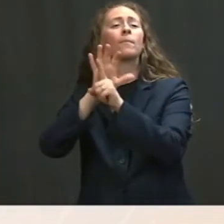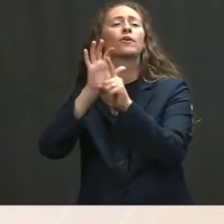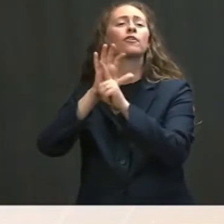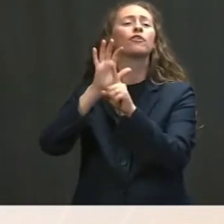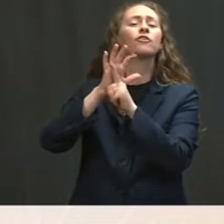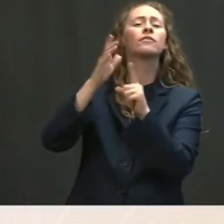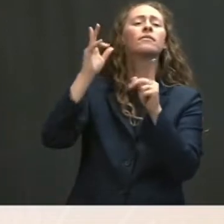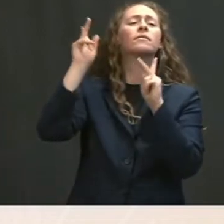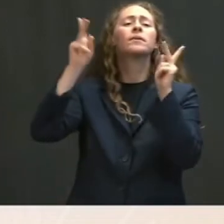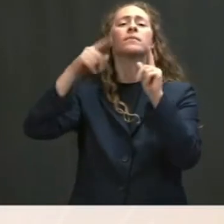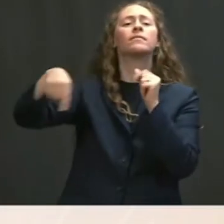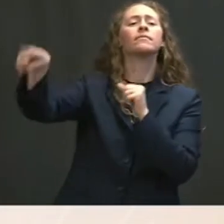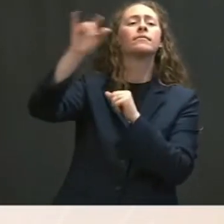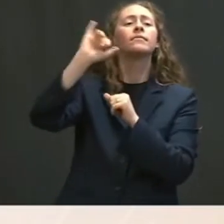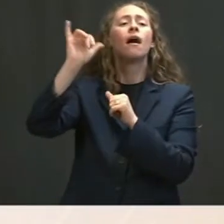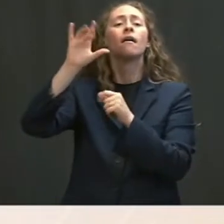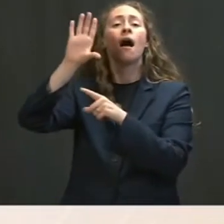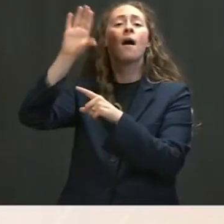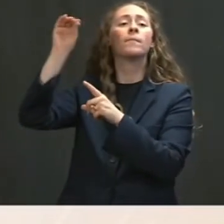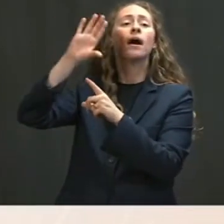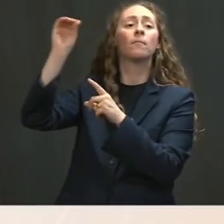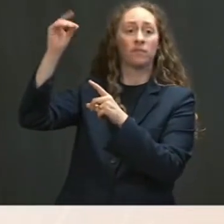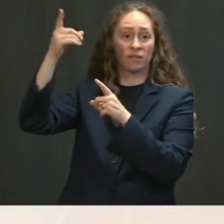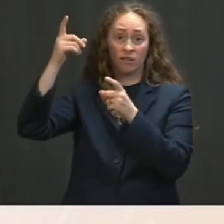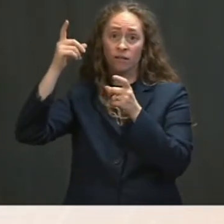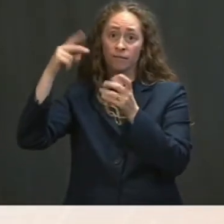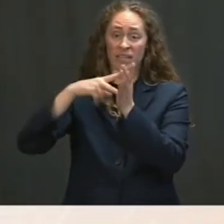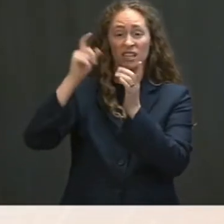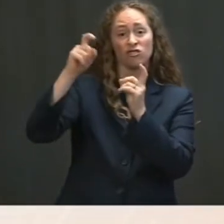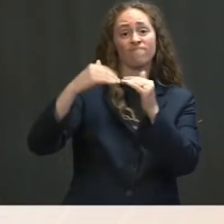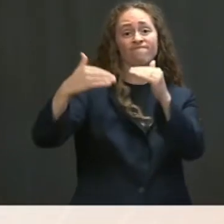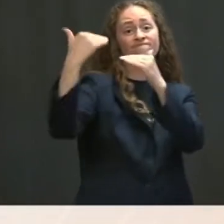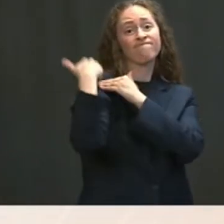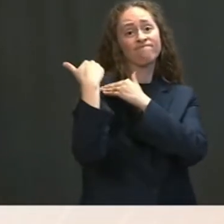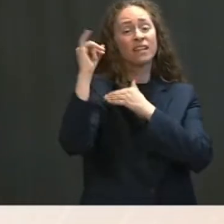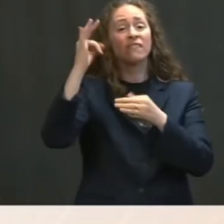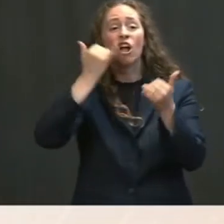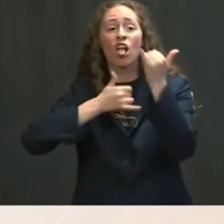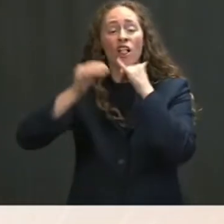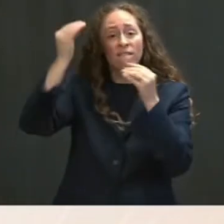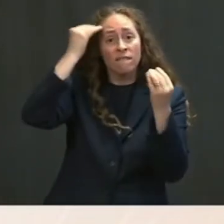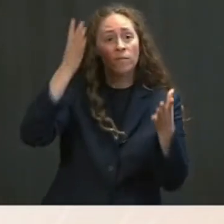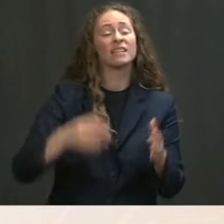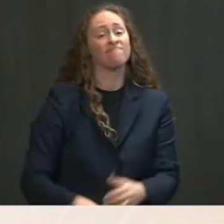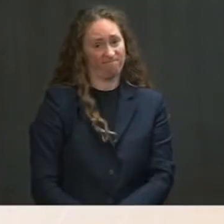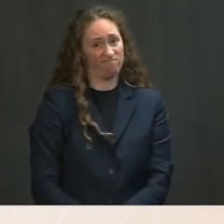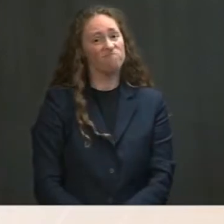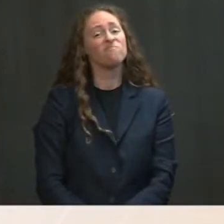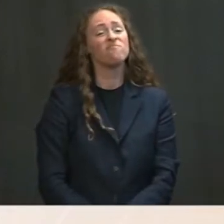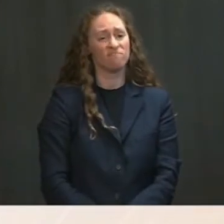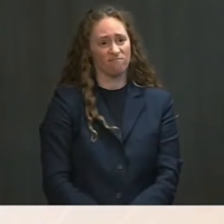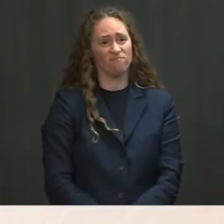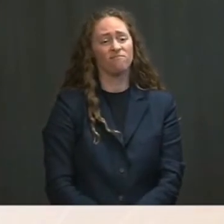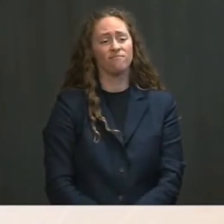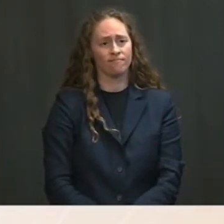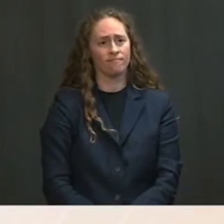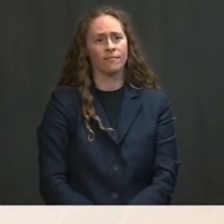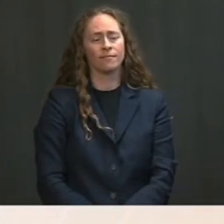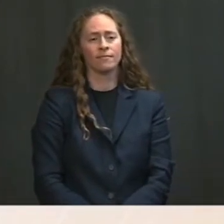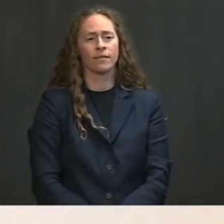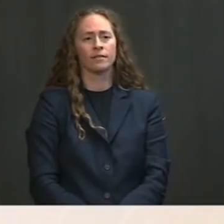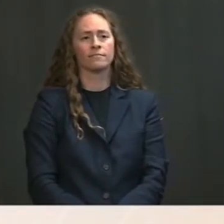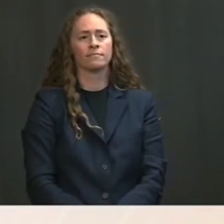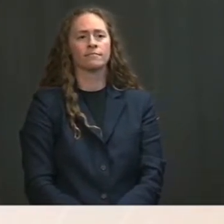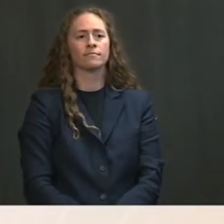be held accountable? Well, I think in a moment like this, when we see misinformation literally costing us our loved ones,